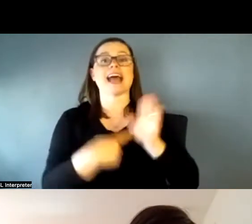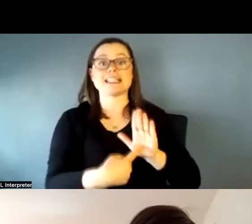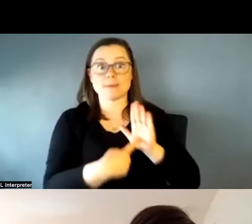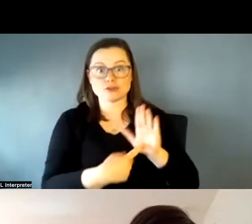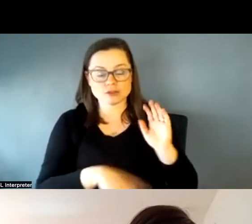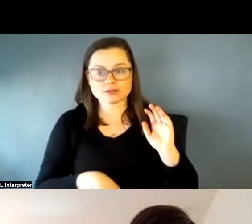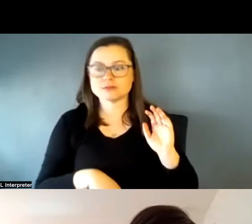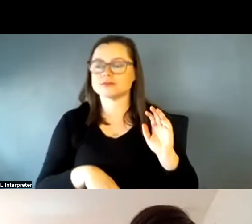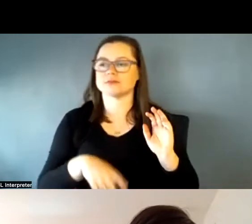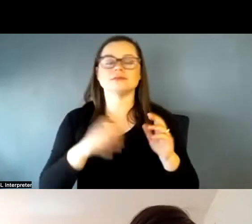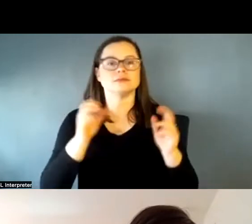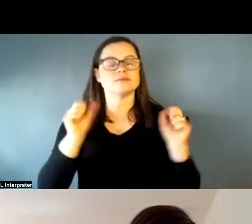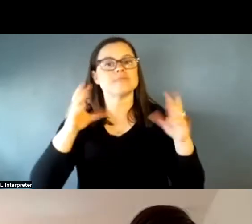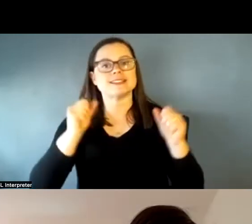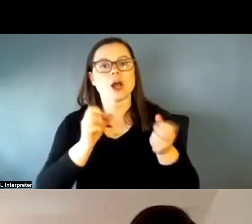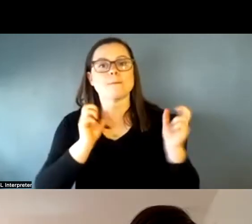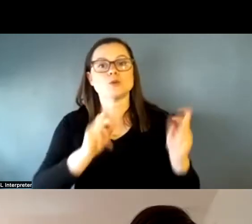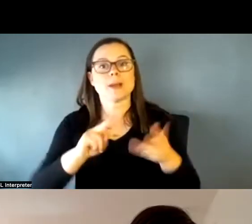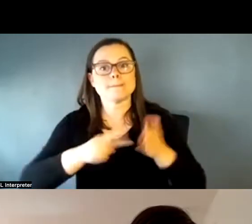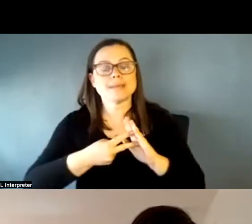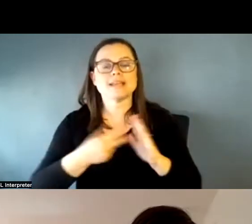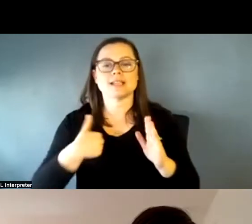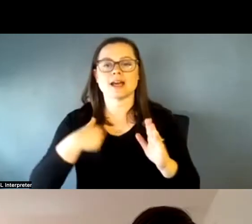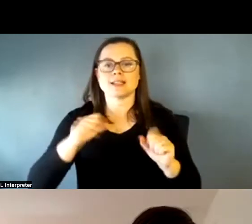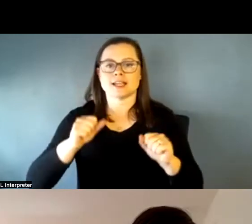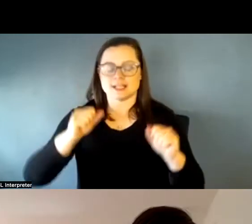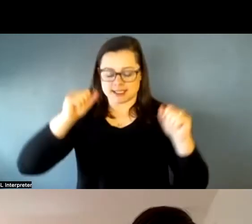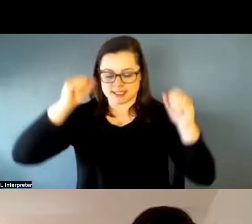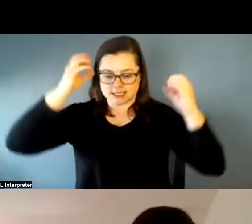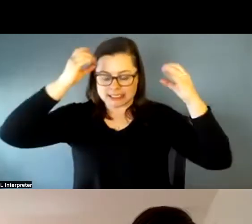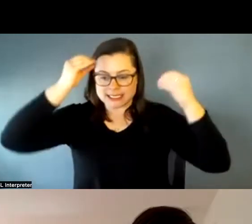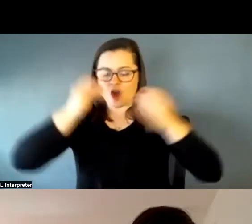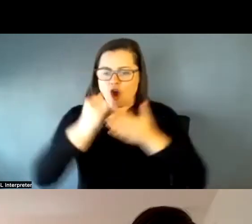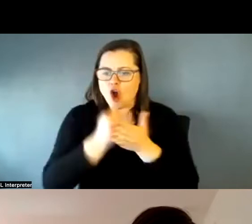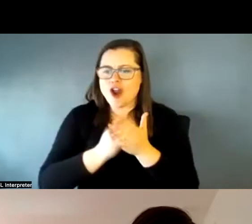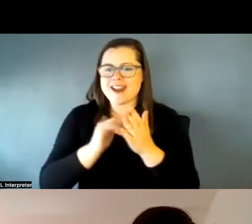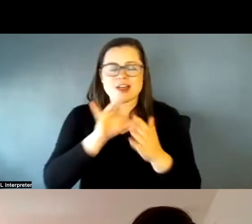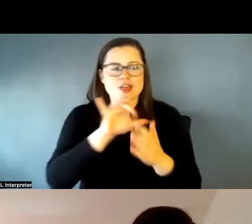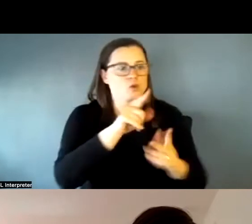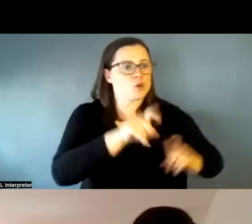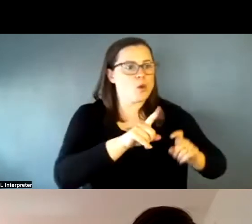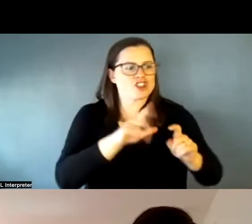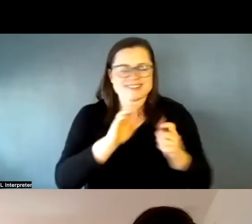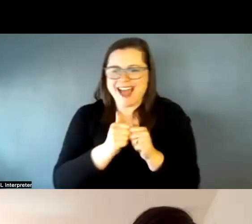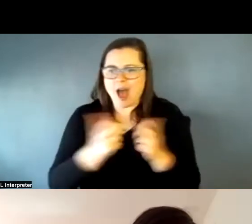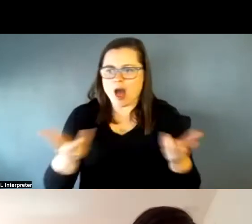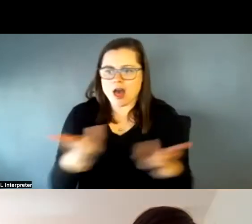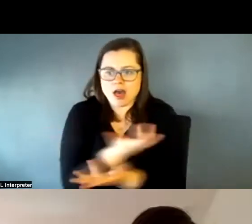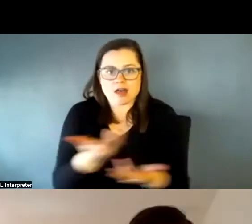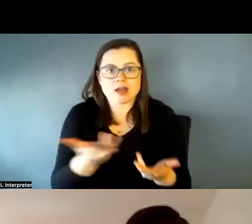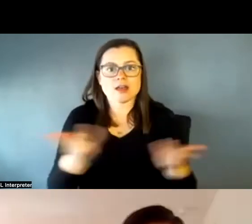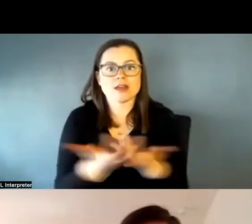this opportunity to really start thinking about how art has engaged with these questions. I mean, how do we think